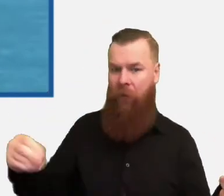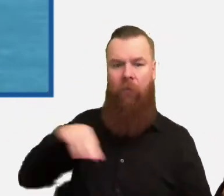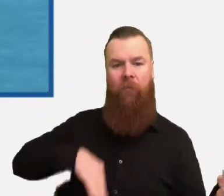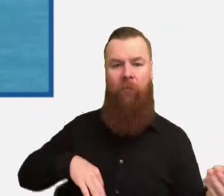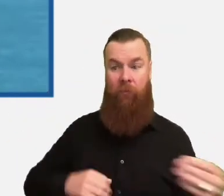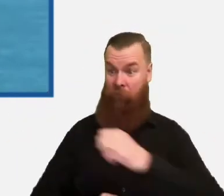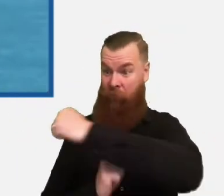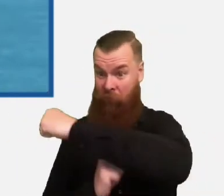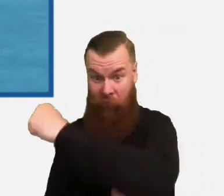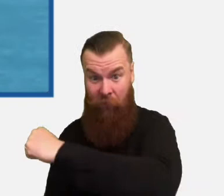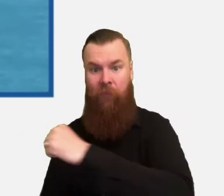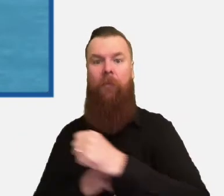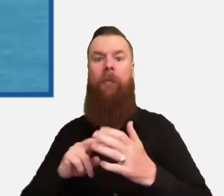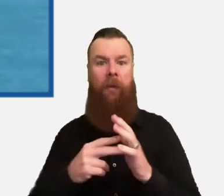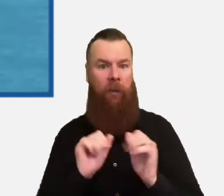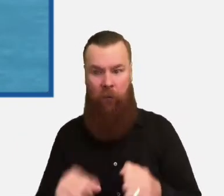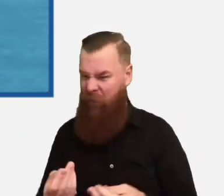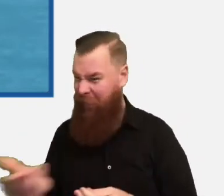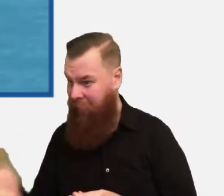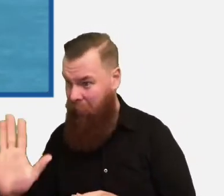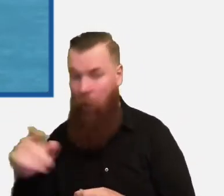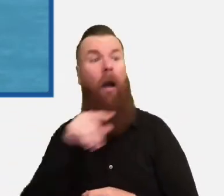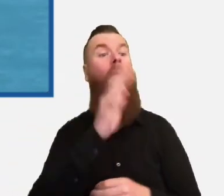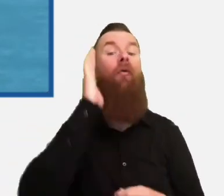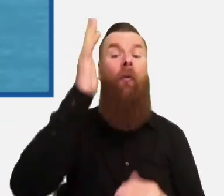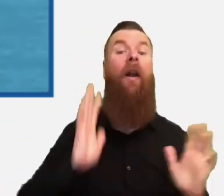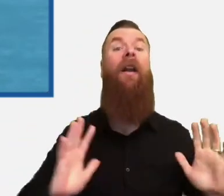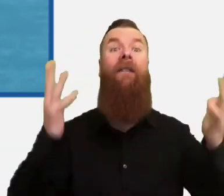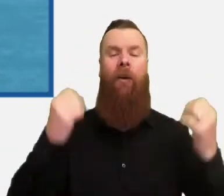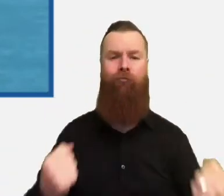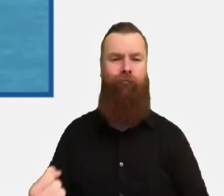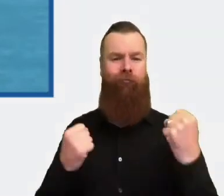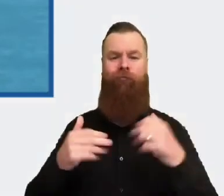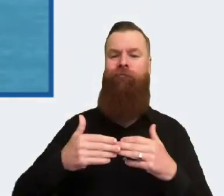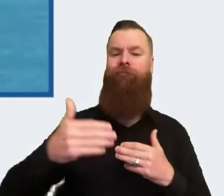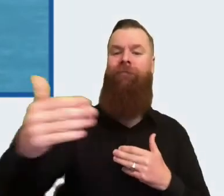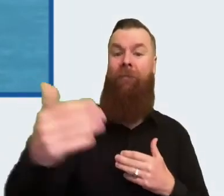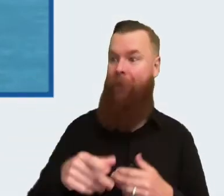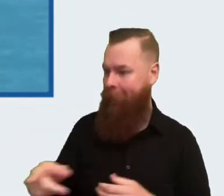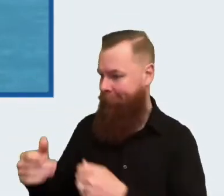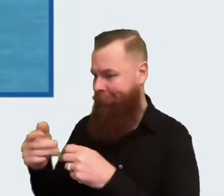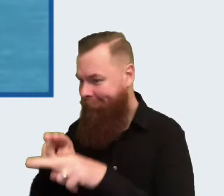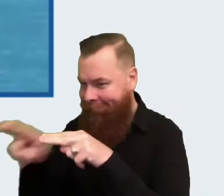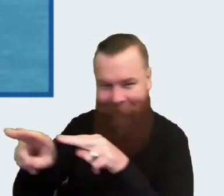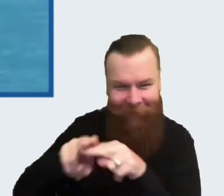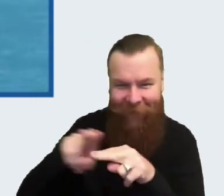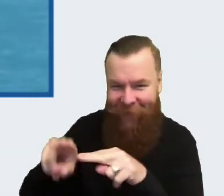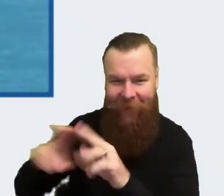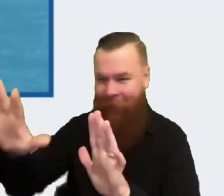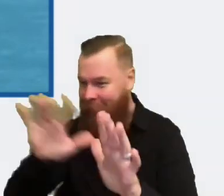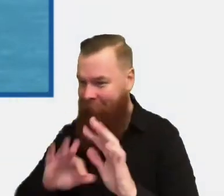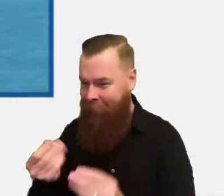do planned maintenance, we avoid infrastructure becoming unusable. We can also make really